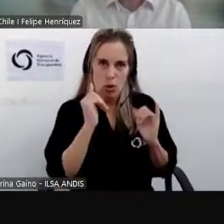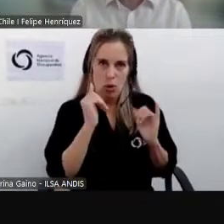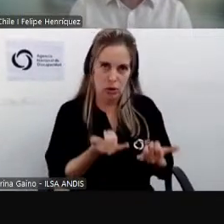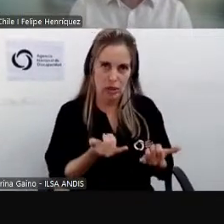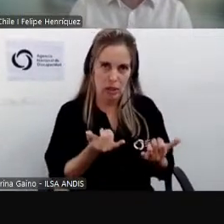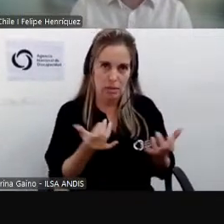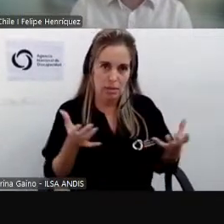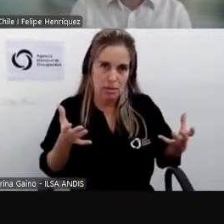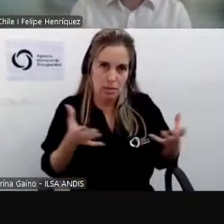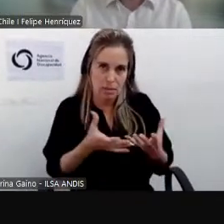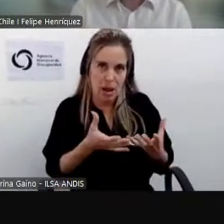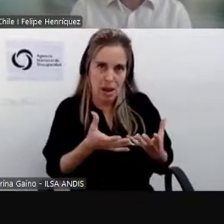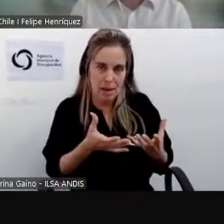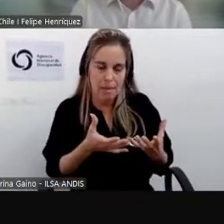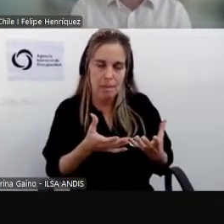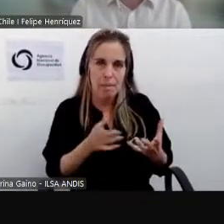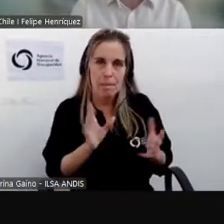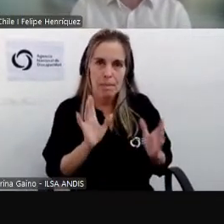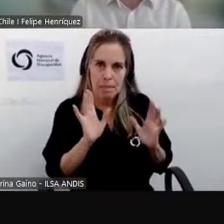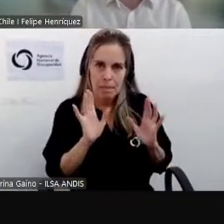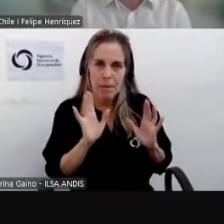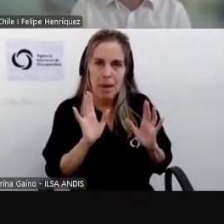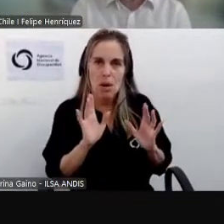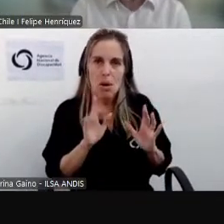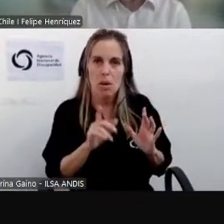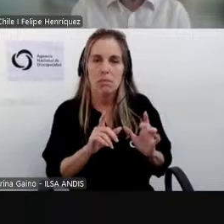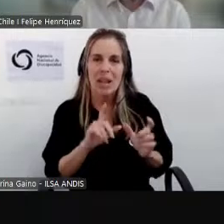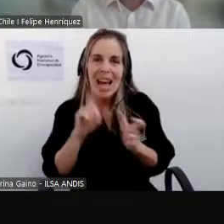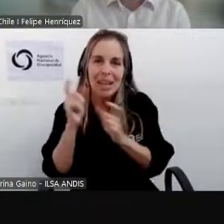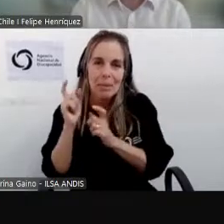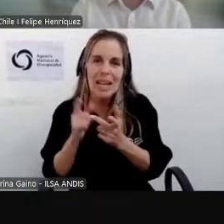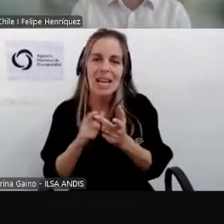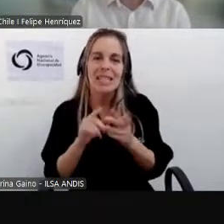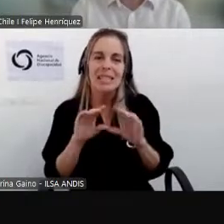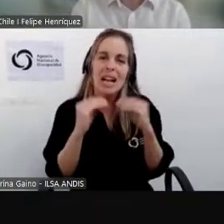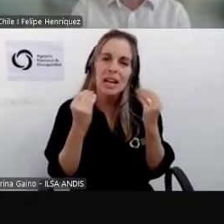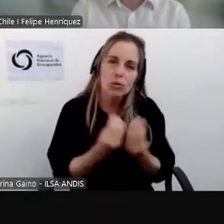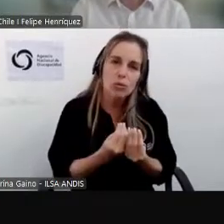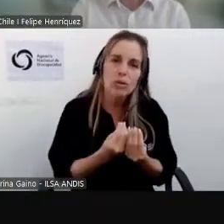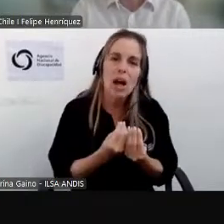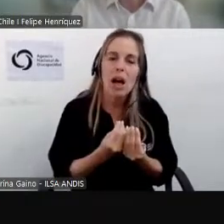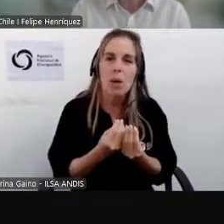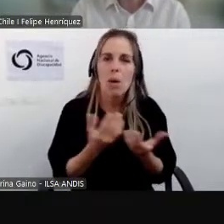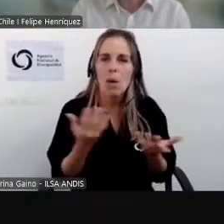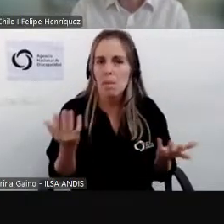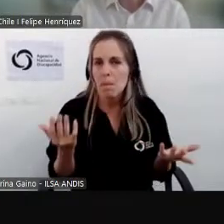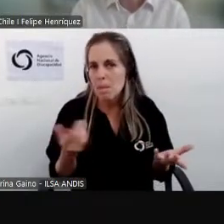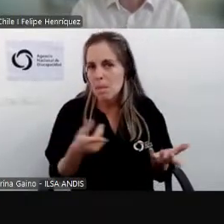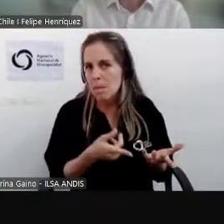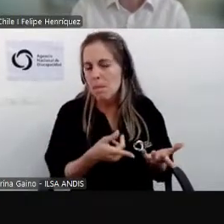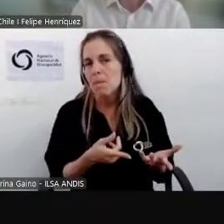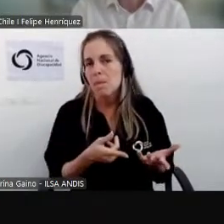knowledge of the point of contact and the parties, the existence of the case and the result of the case